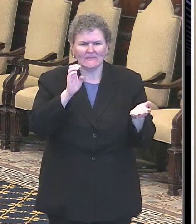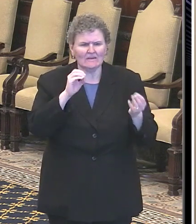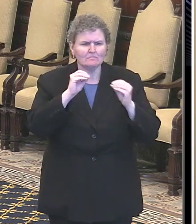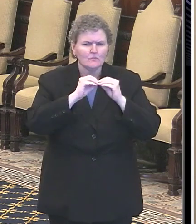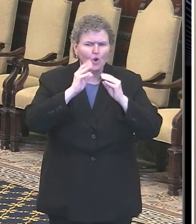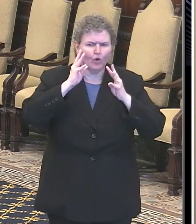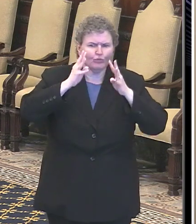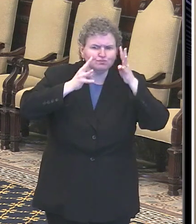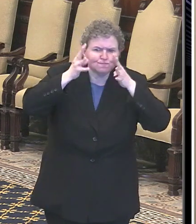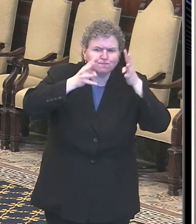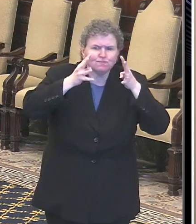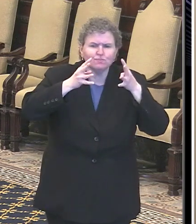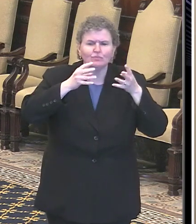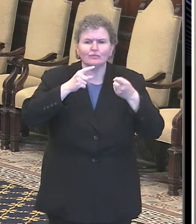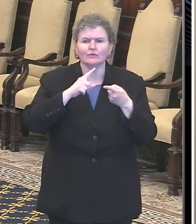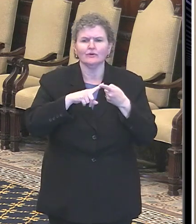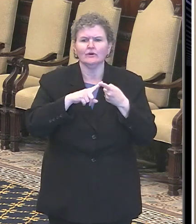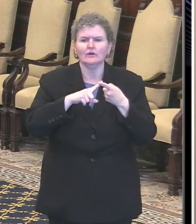crisis